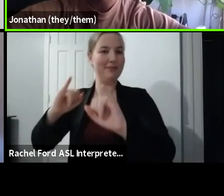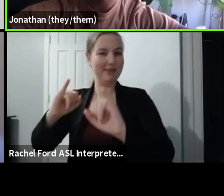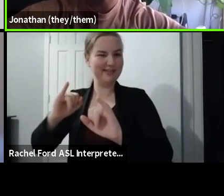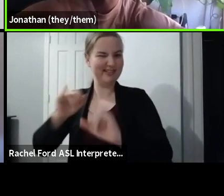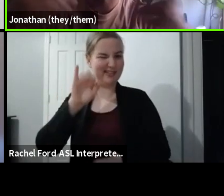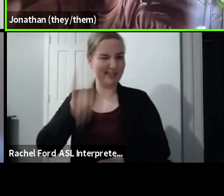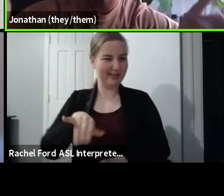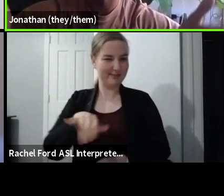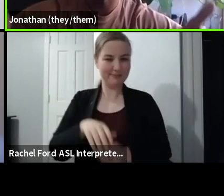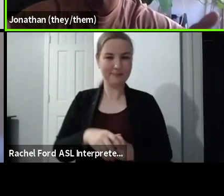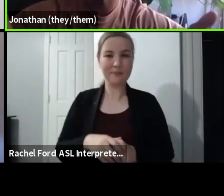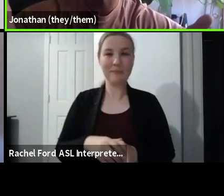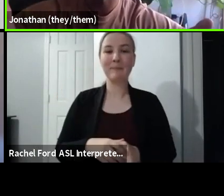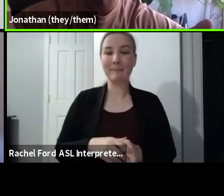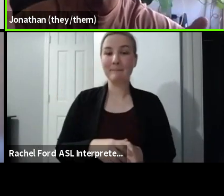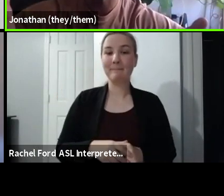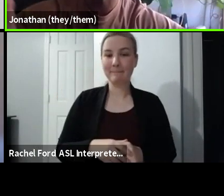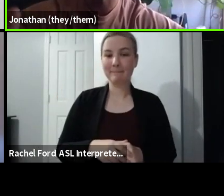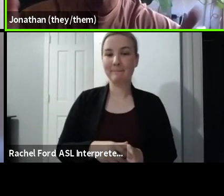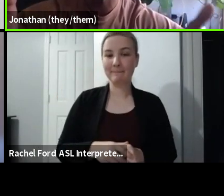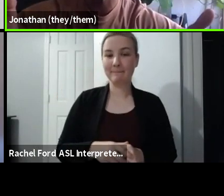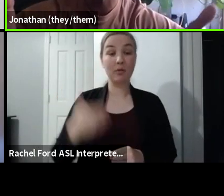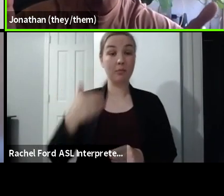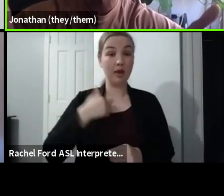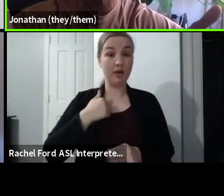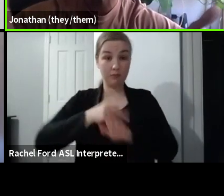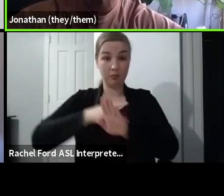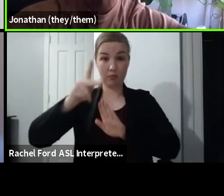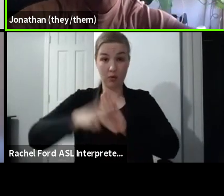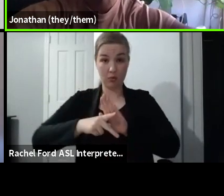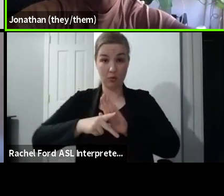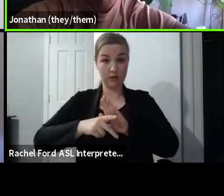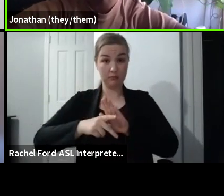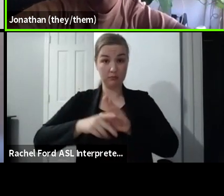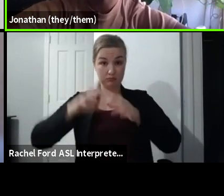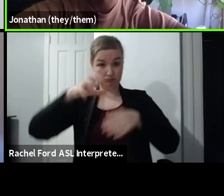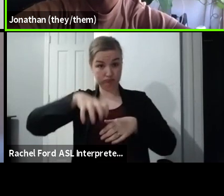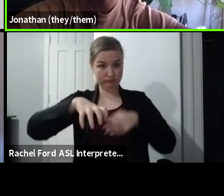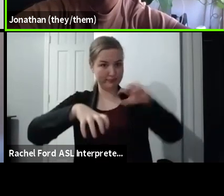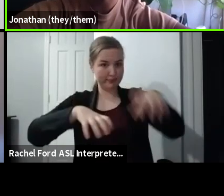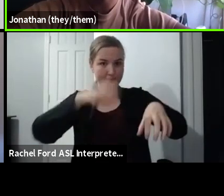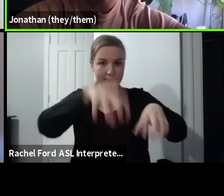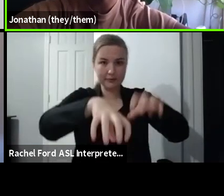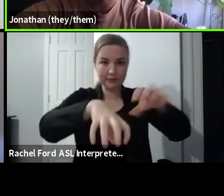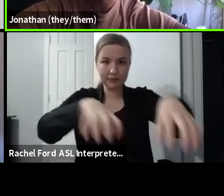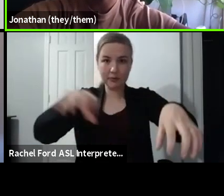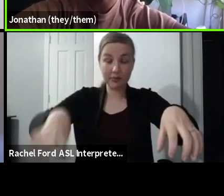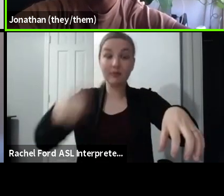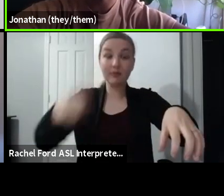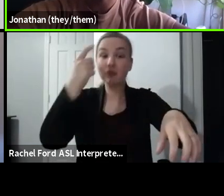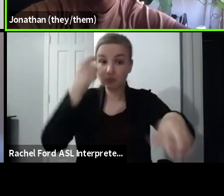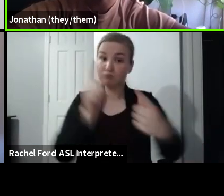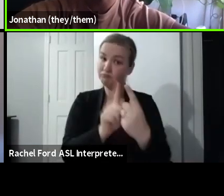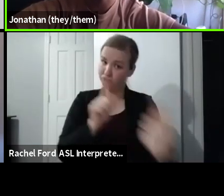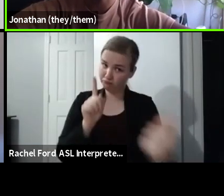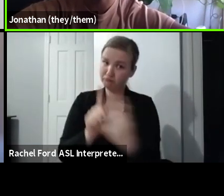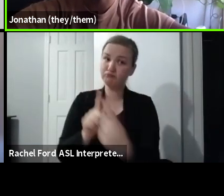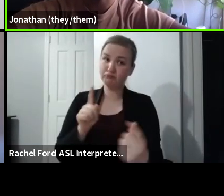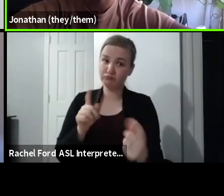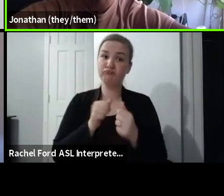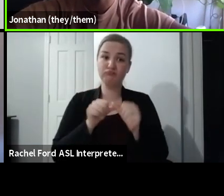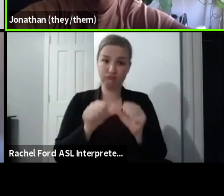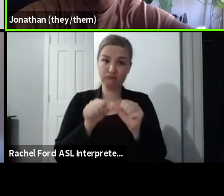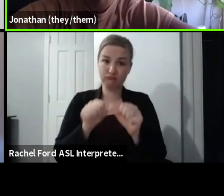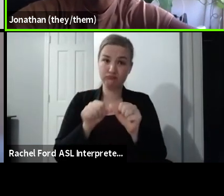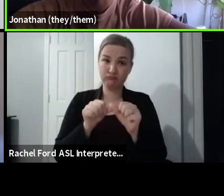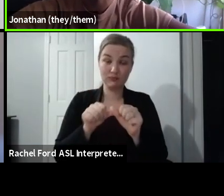like kind of satellite roving outside programming with social distance formats, which is kind of very underground and vigilante. So if you want